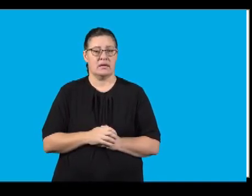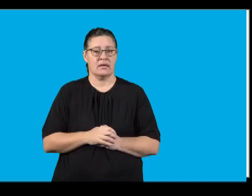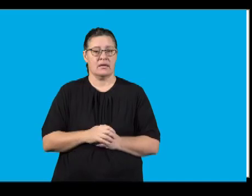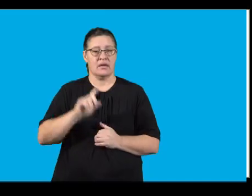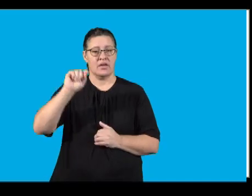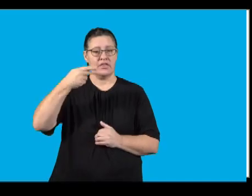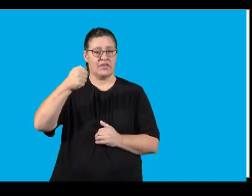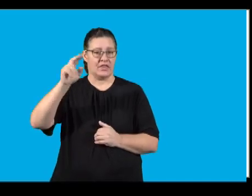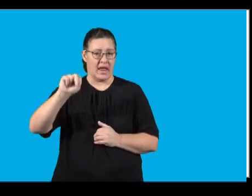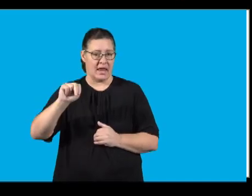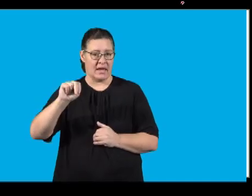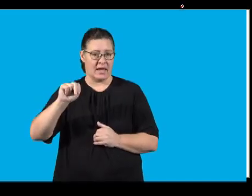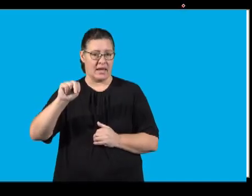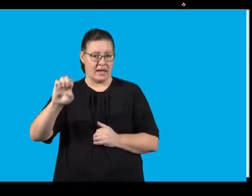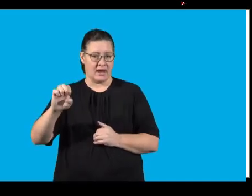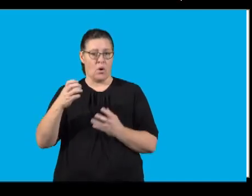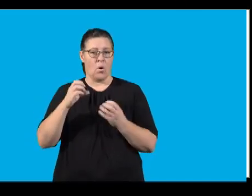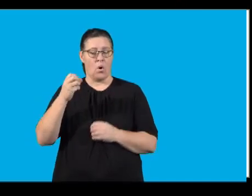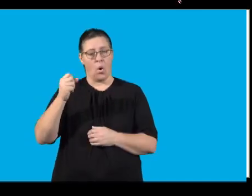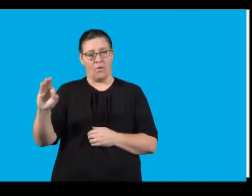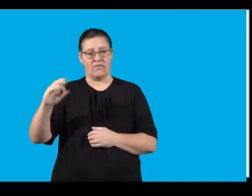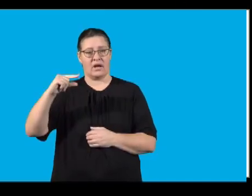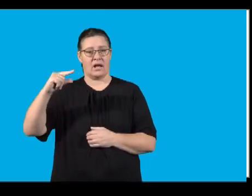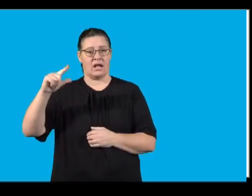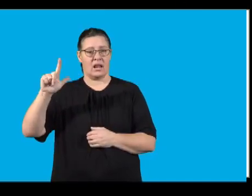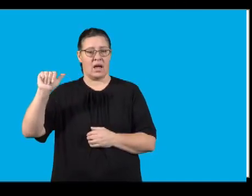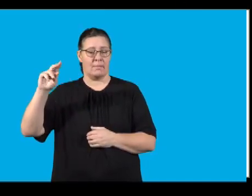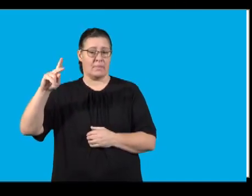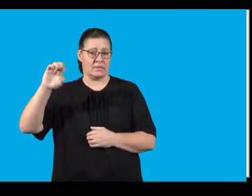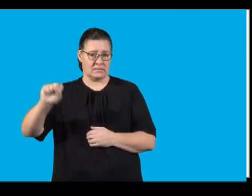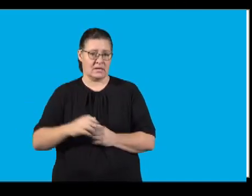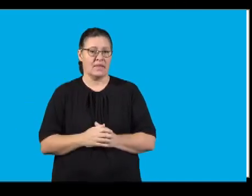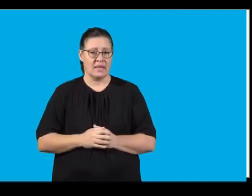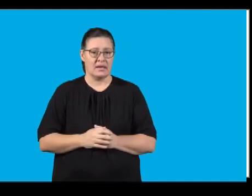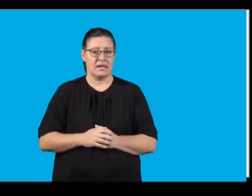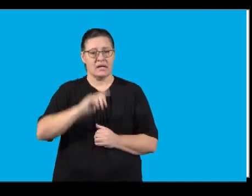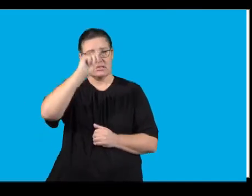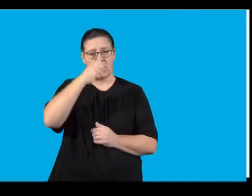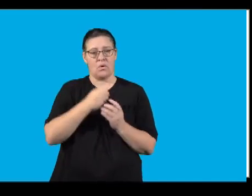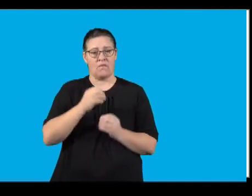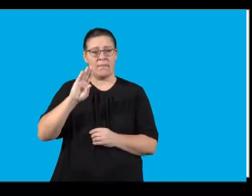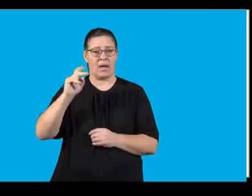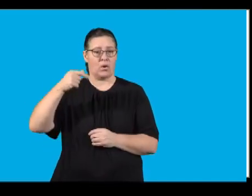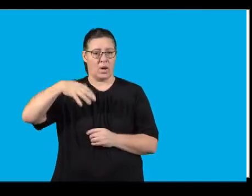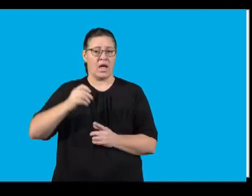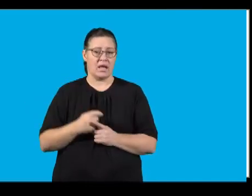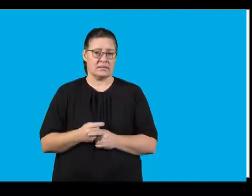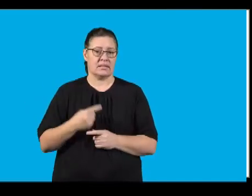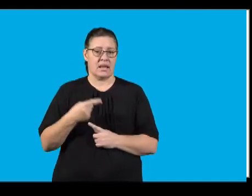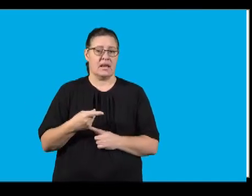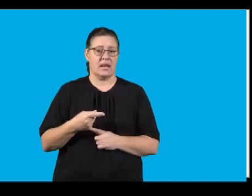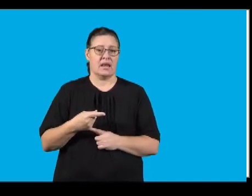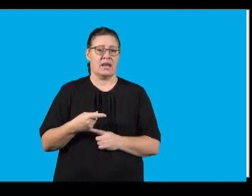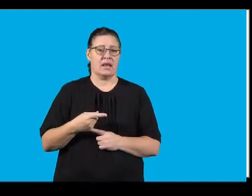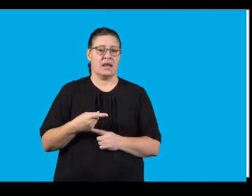right? And then in E, we have the son of Banquo, which is Fleance, all